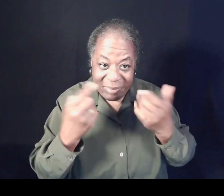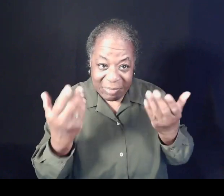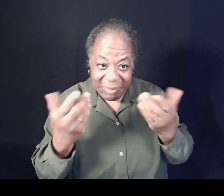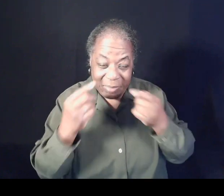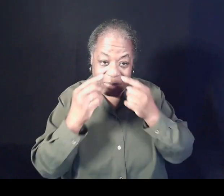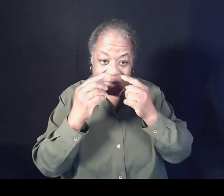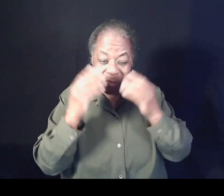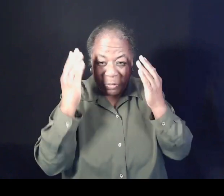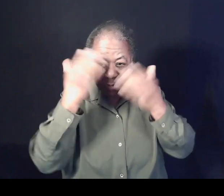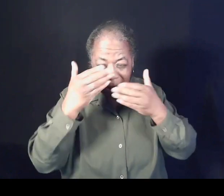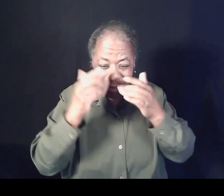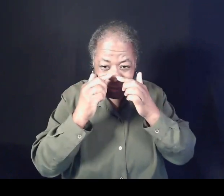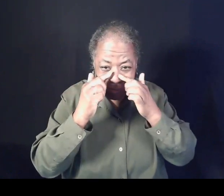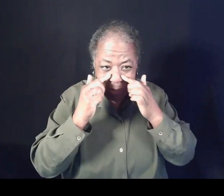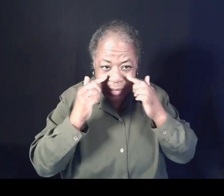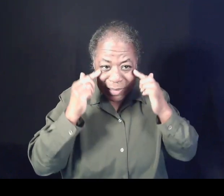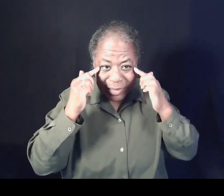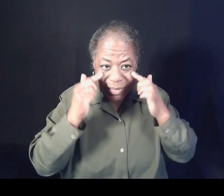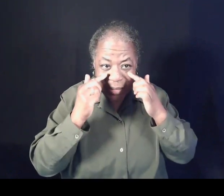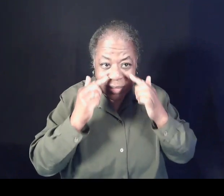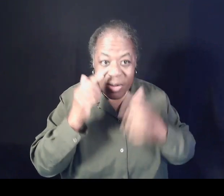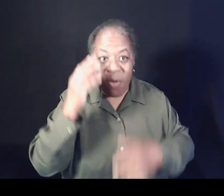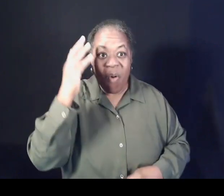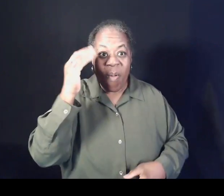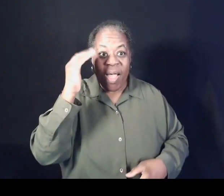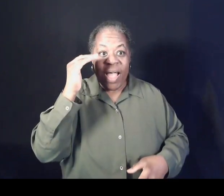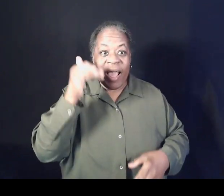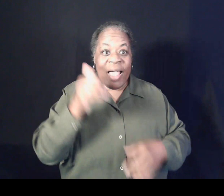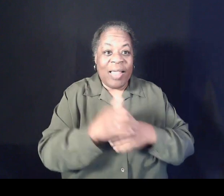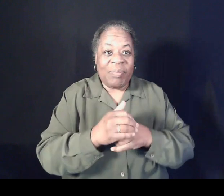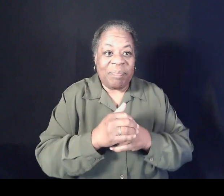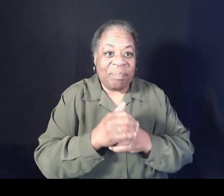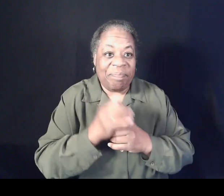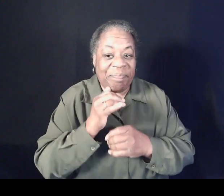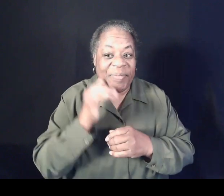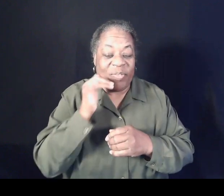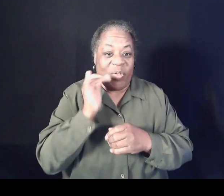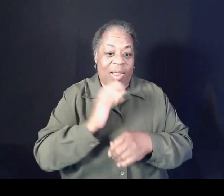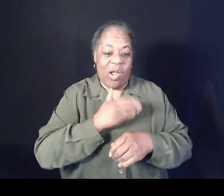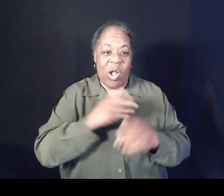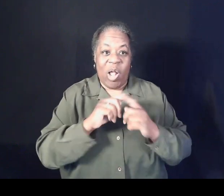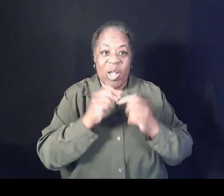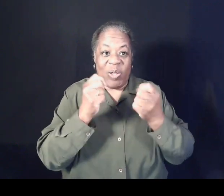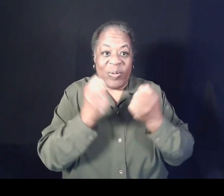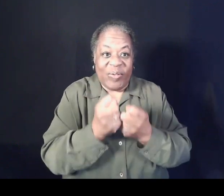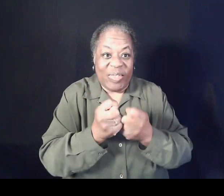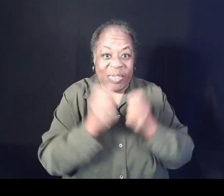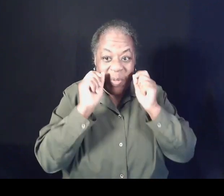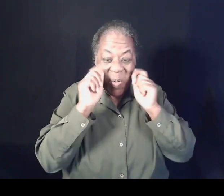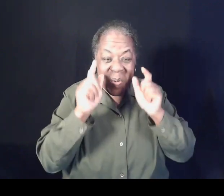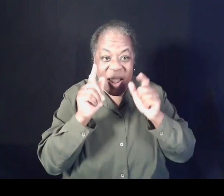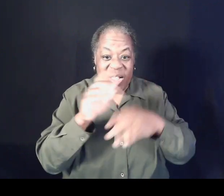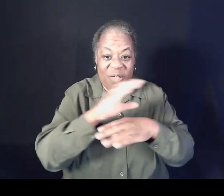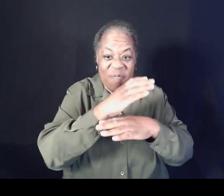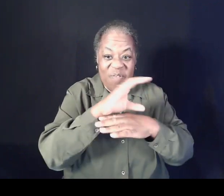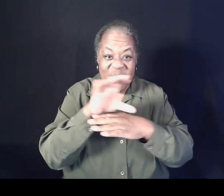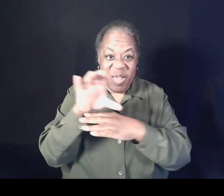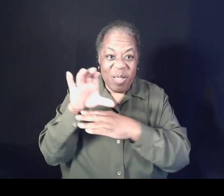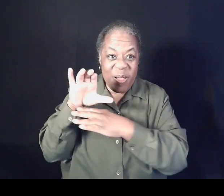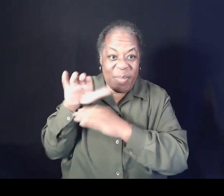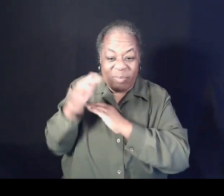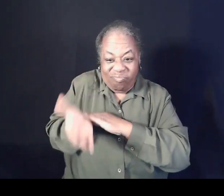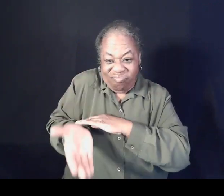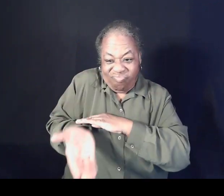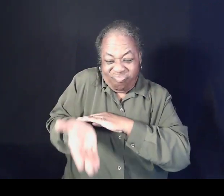dark bags under my eyes. And that's because the other day, our team was up past 1 in the morning filming a portion of our